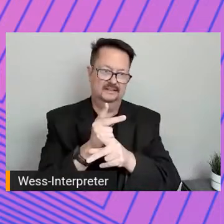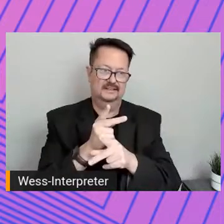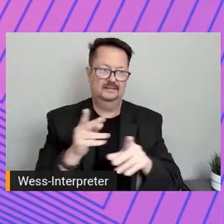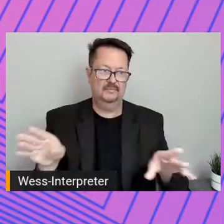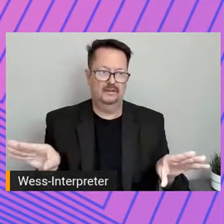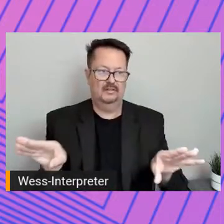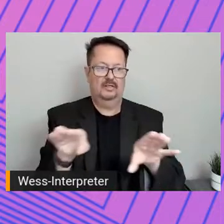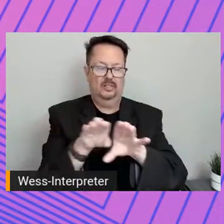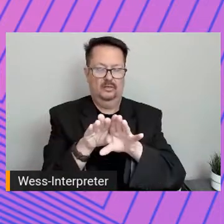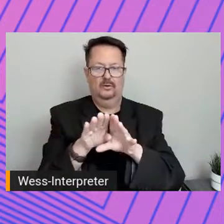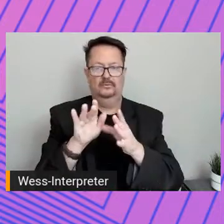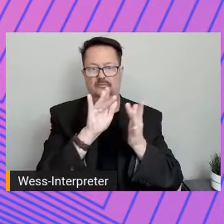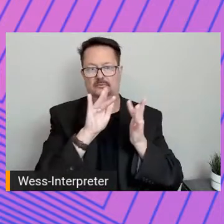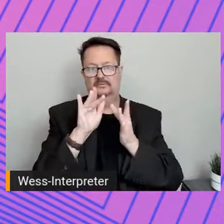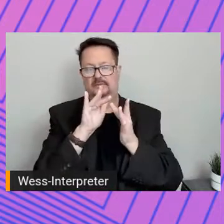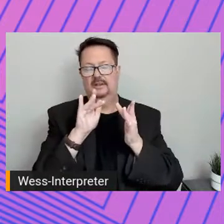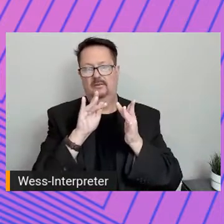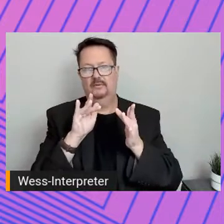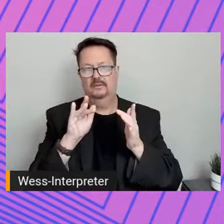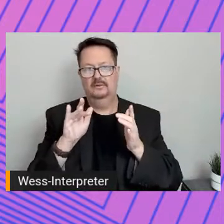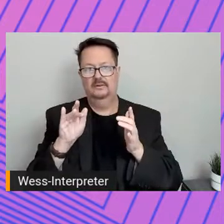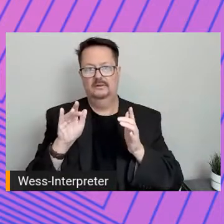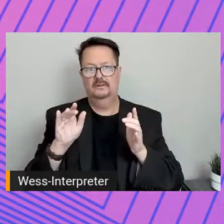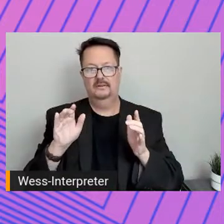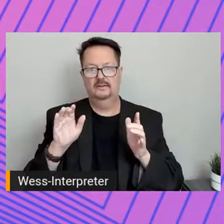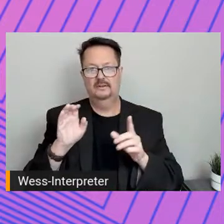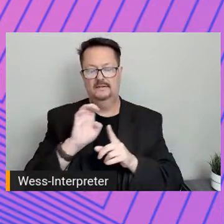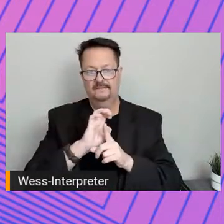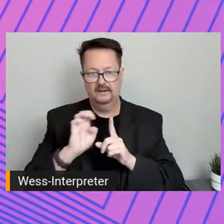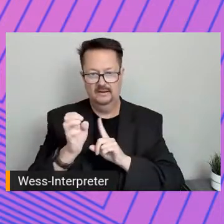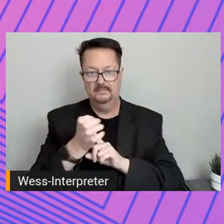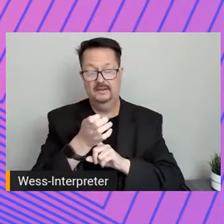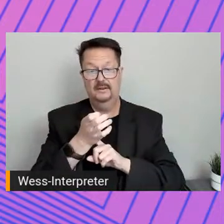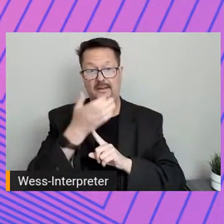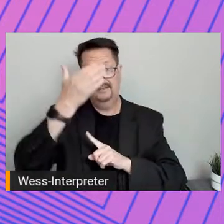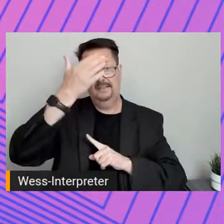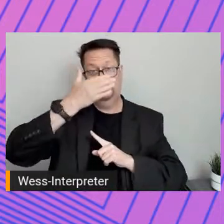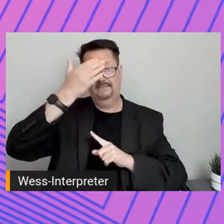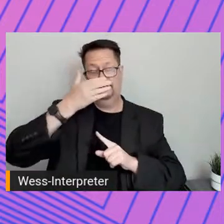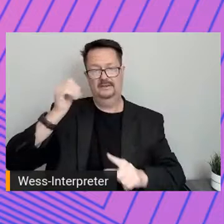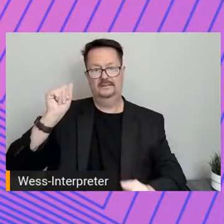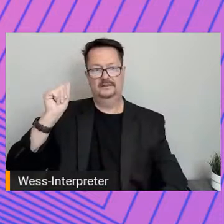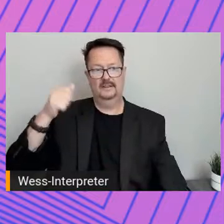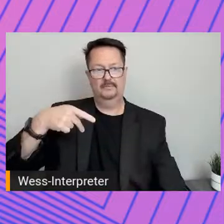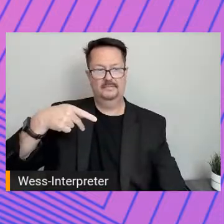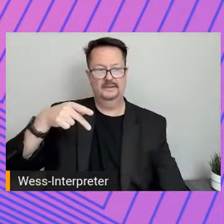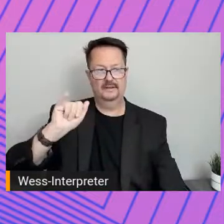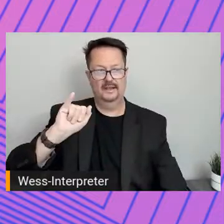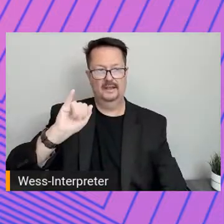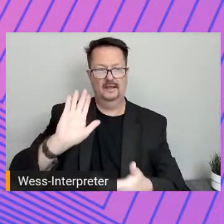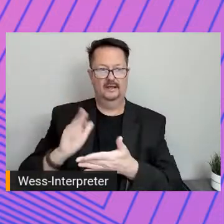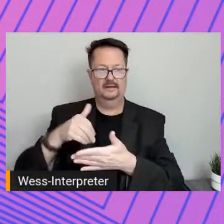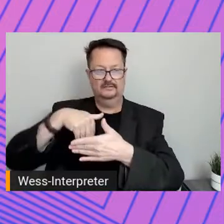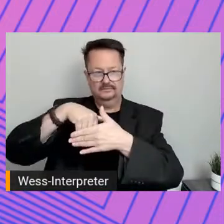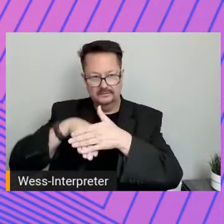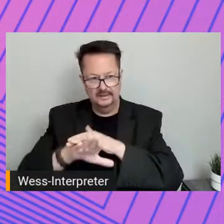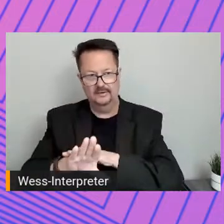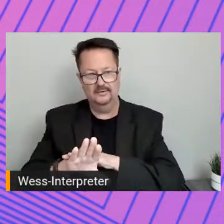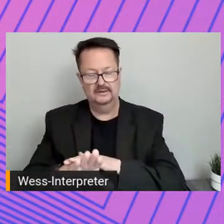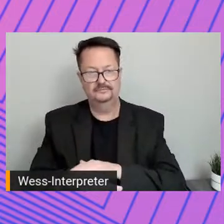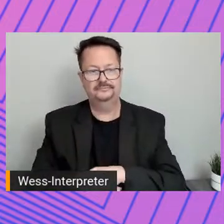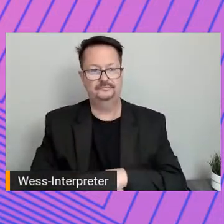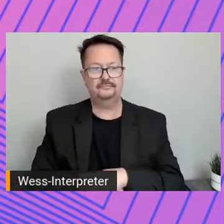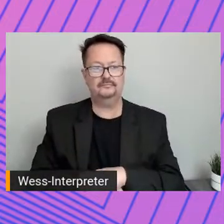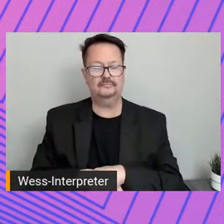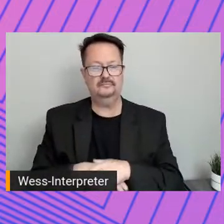environment. And then right at the front, our single point of entry would be our API gateway. Now, when it comes